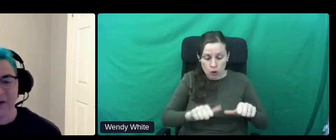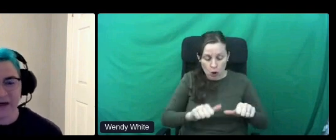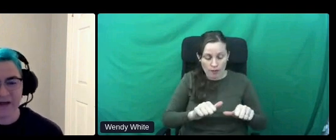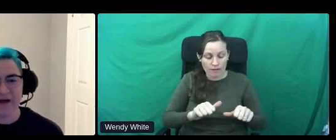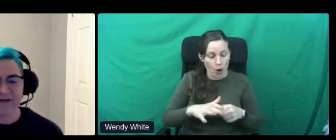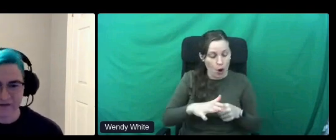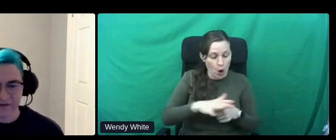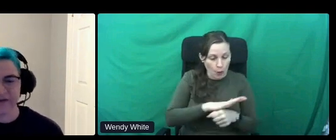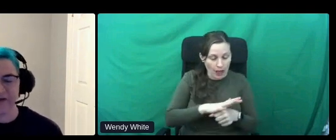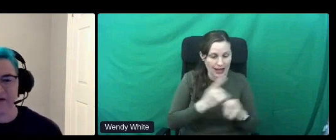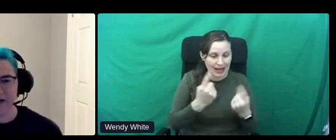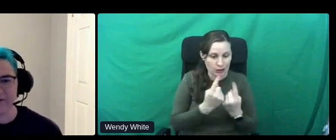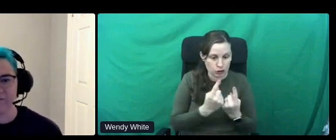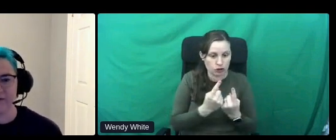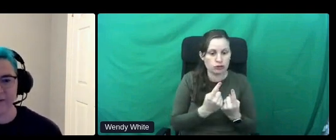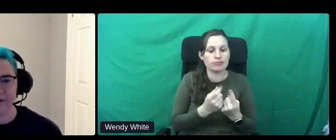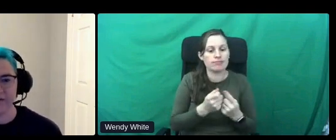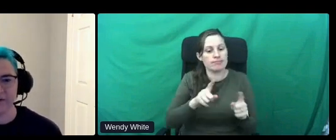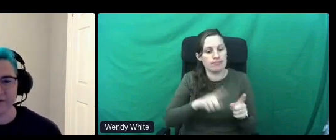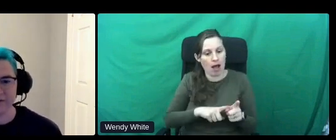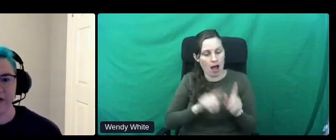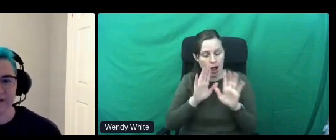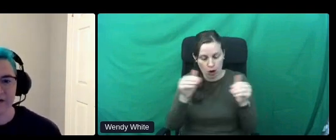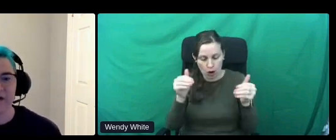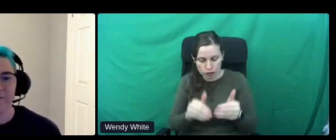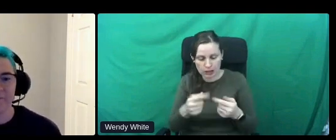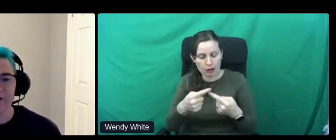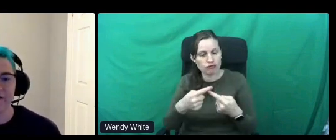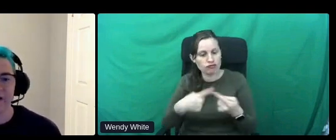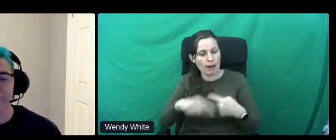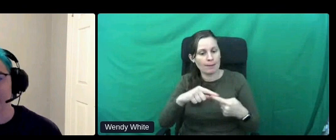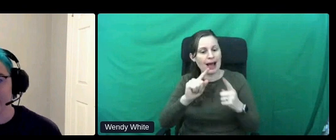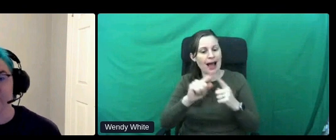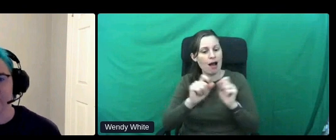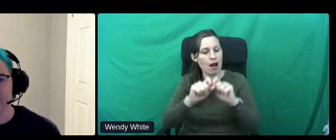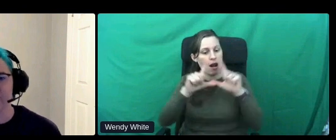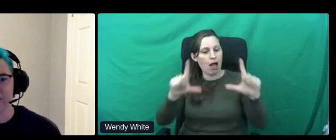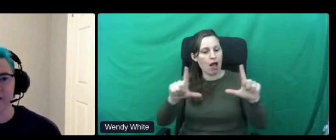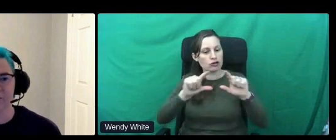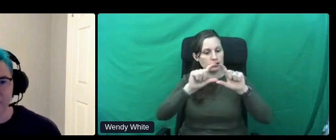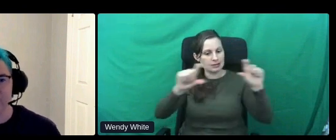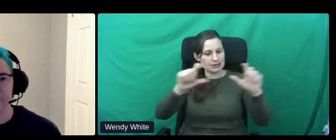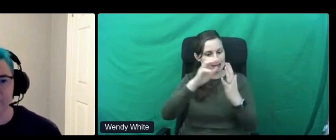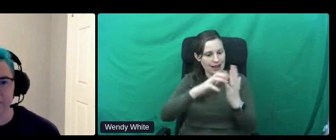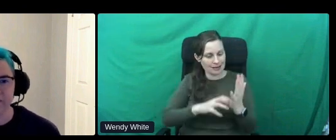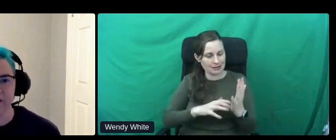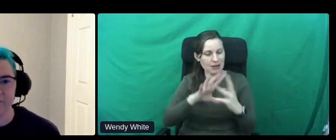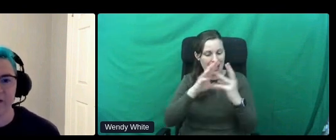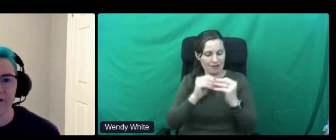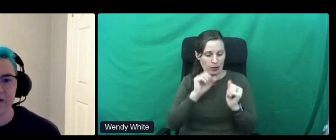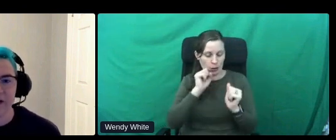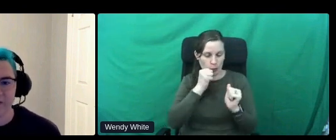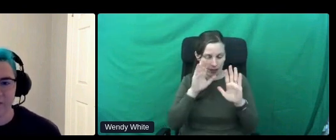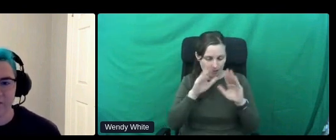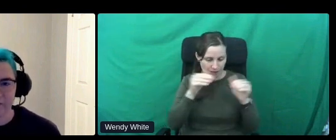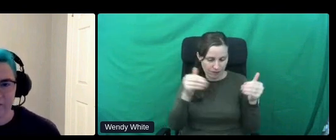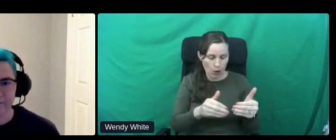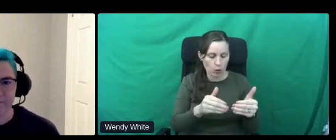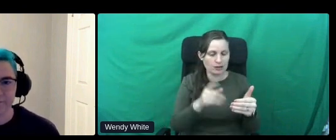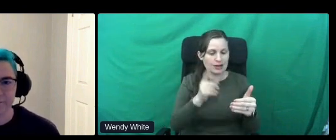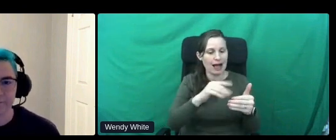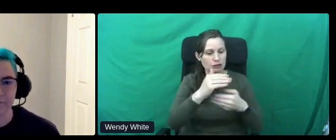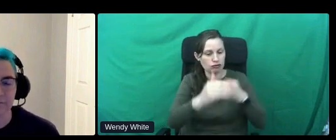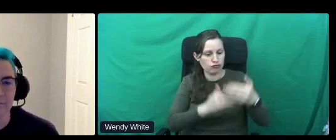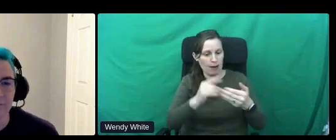issues by concentrating on having wrapping and larger text, because everything is going to just naturally kind of focus and wrap as you go through.